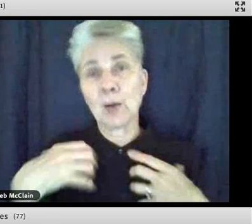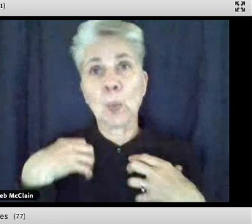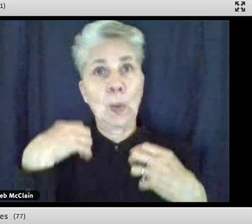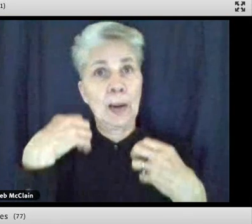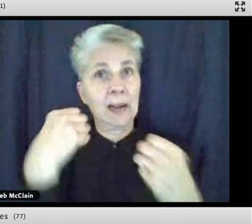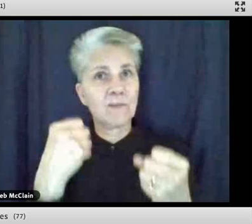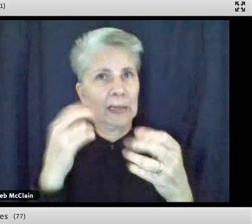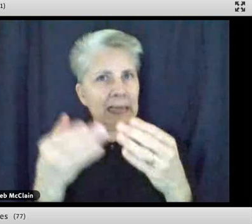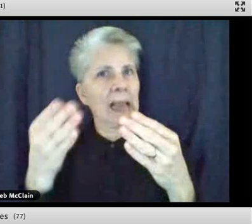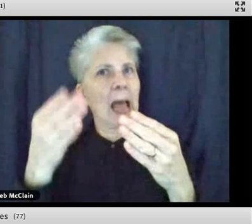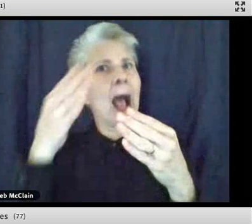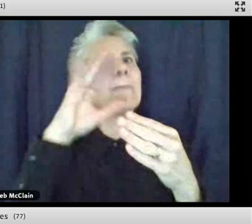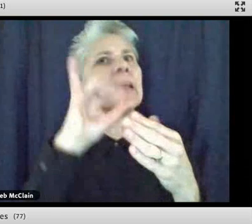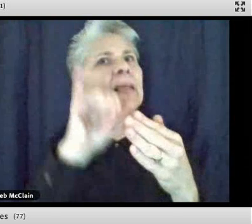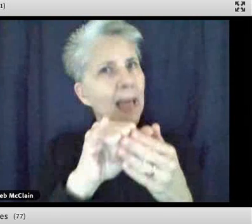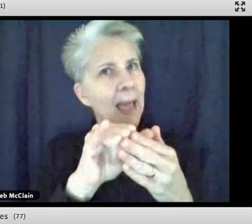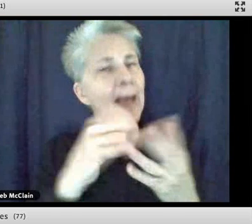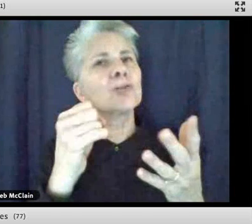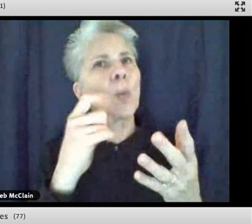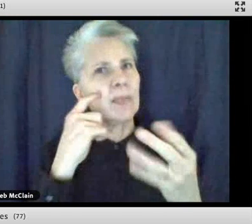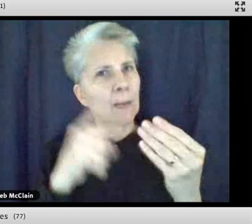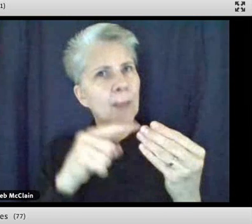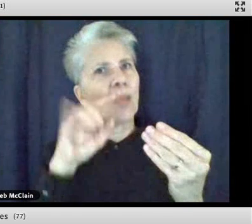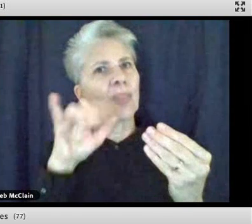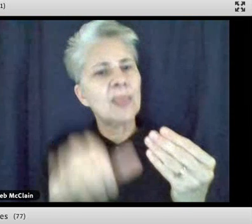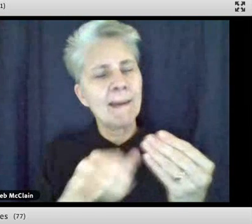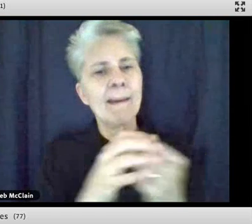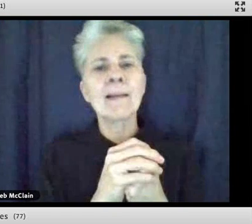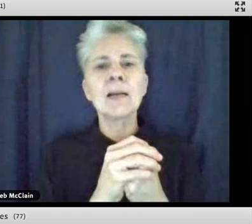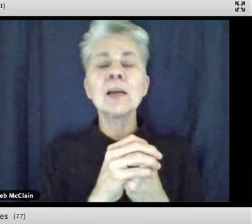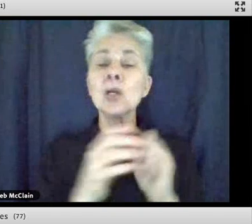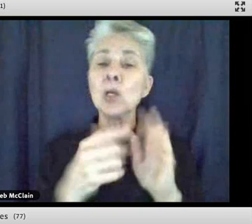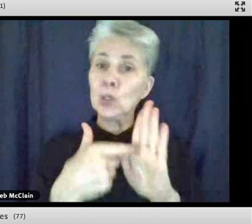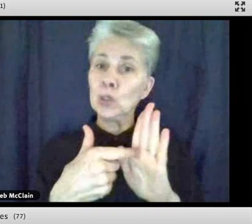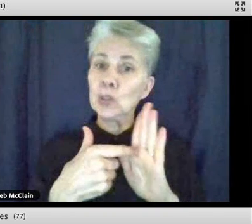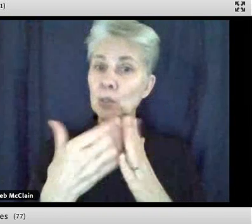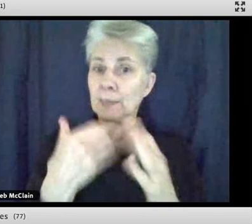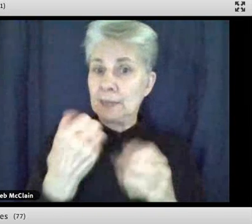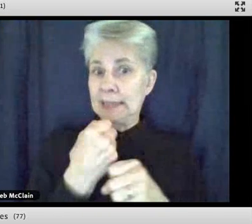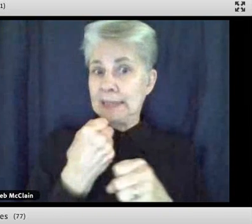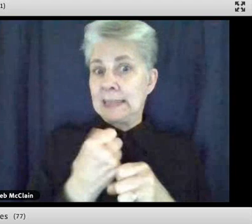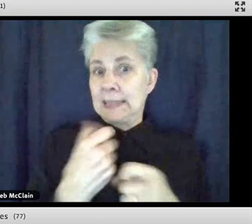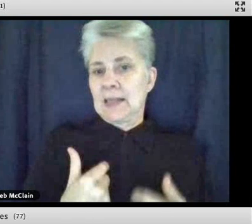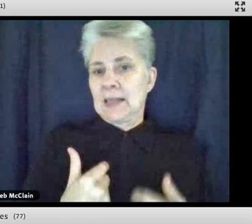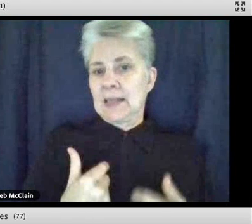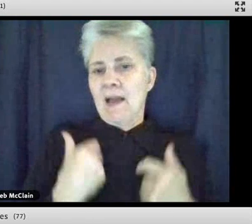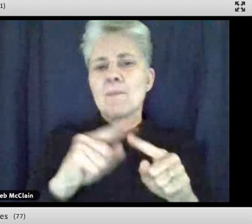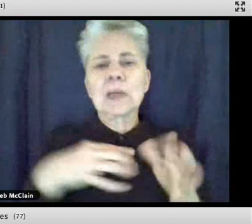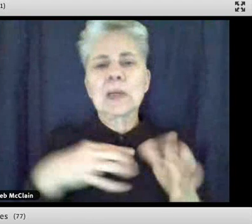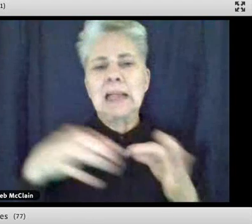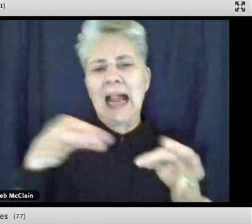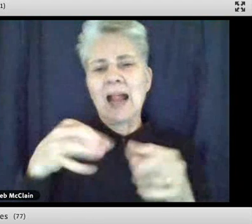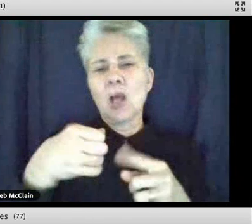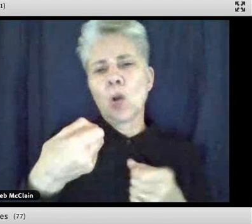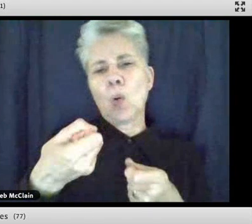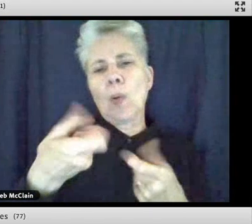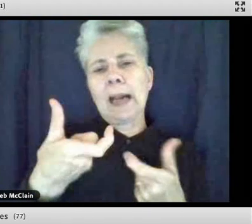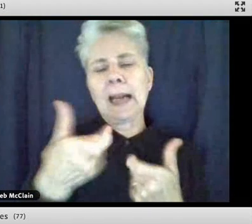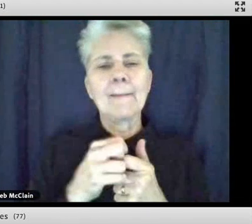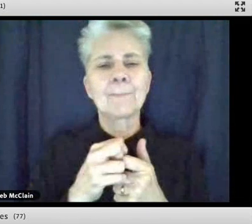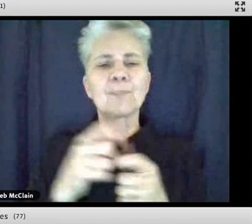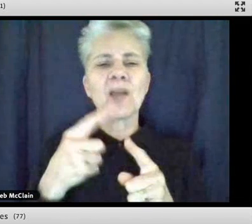is climbing. So that's something to think about. I'm going to show you these statistics live, but I just want to go through them real quickly.